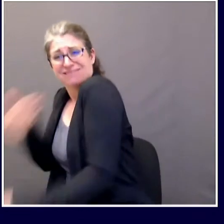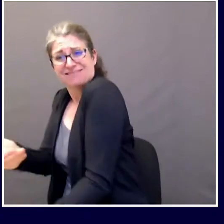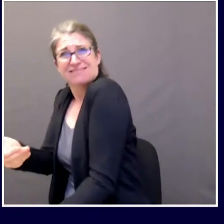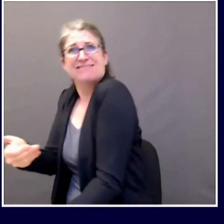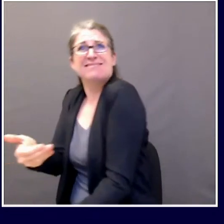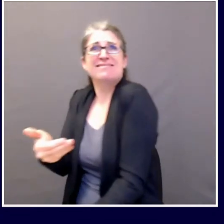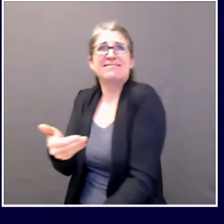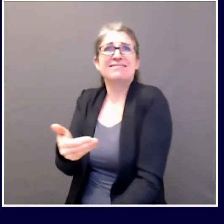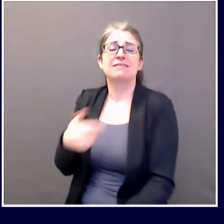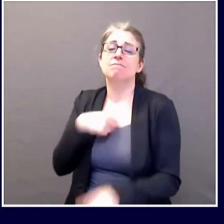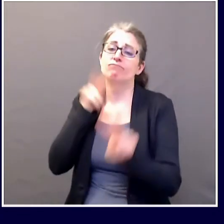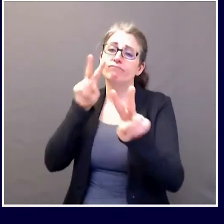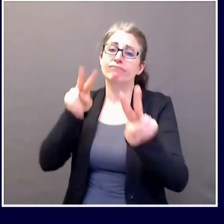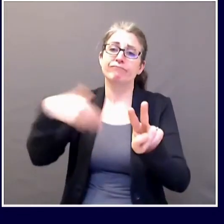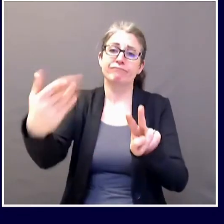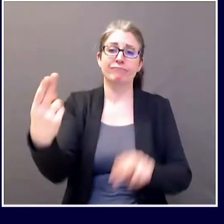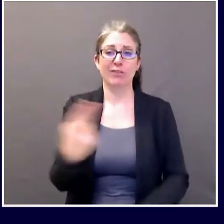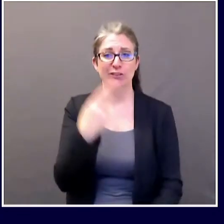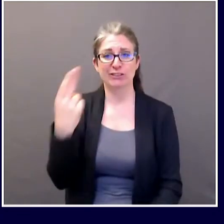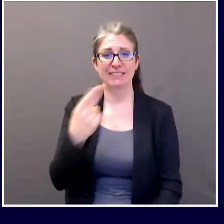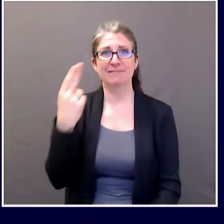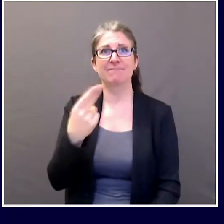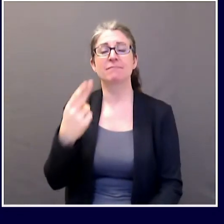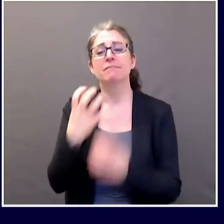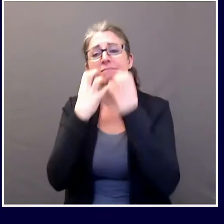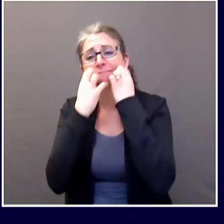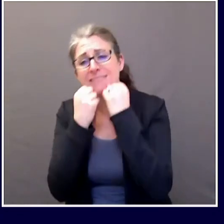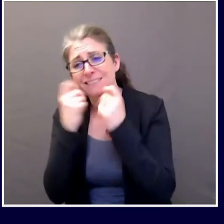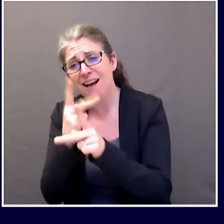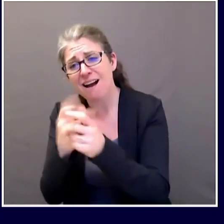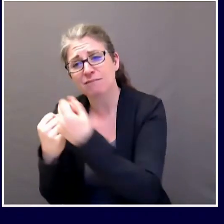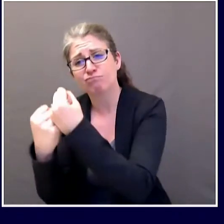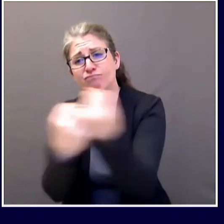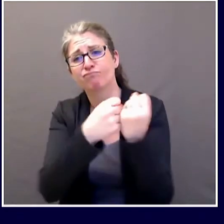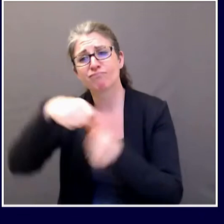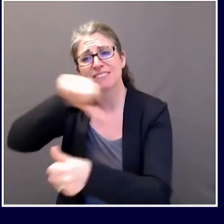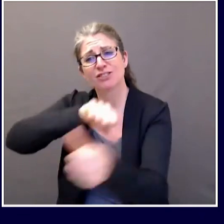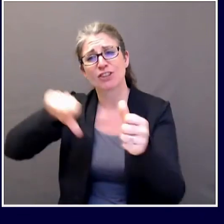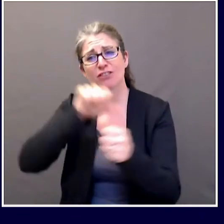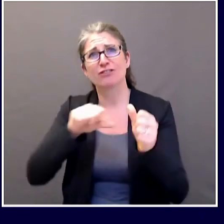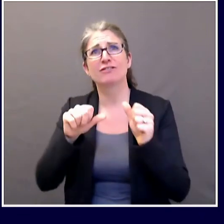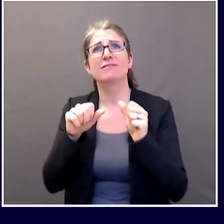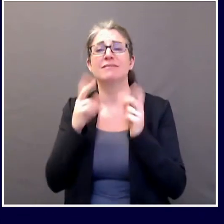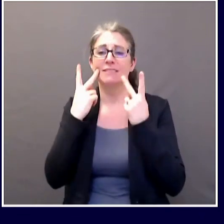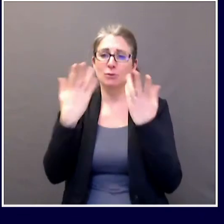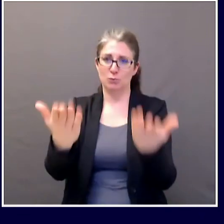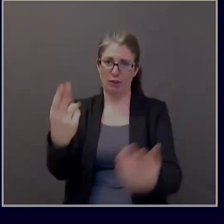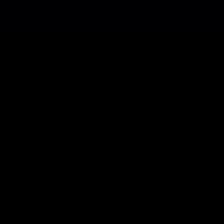again on Thursday. In the meantime, be kind, take care of one another. We'll talk again soon.